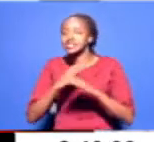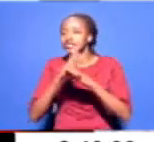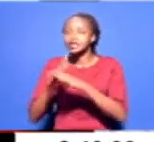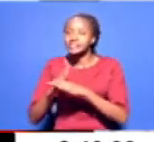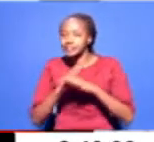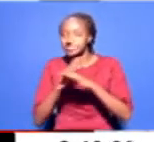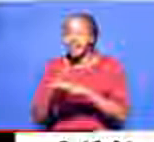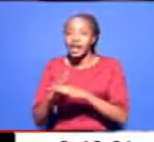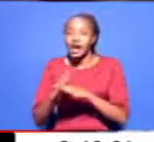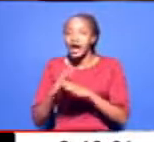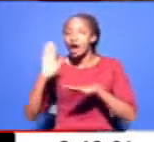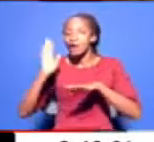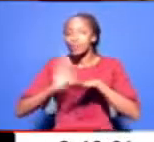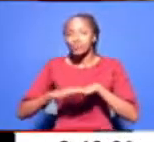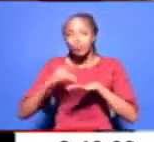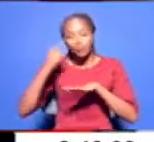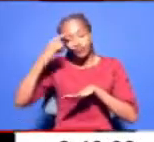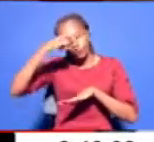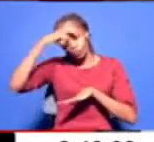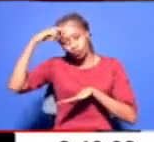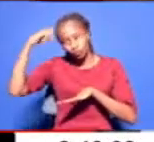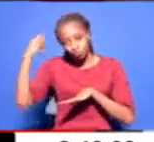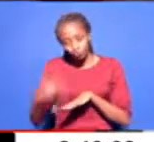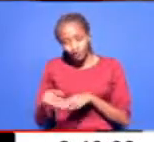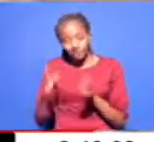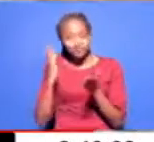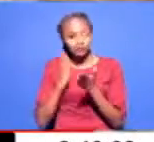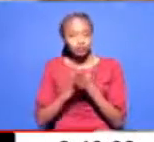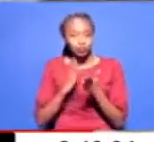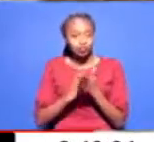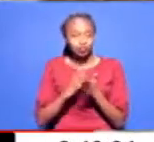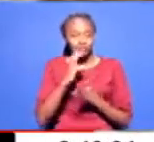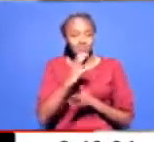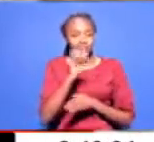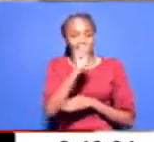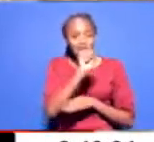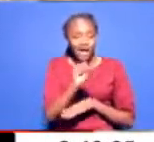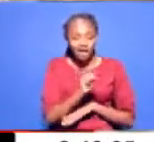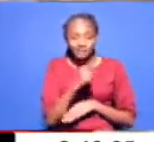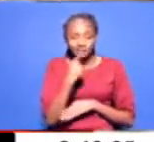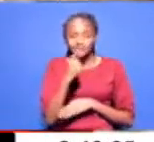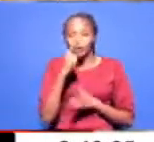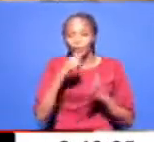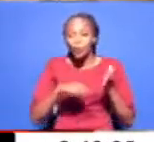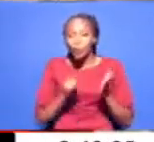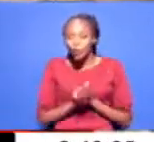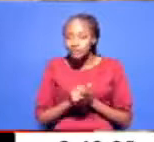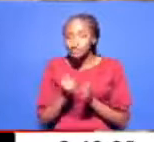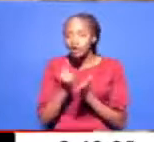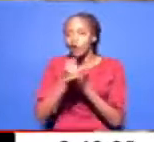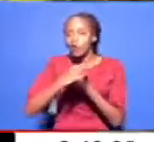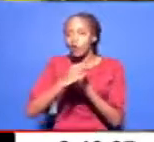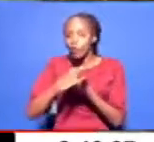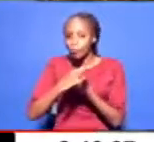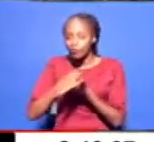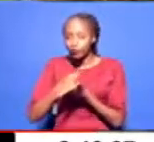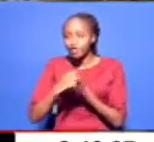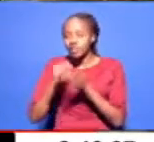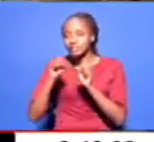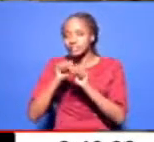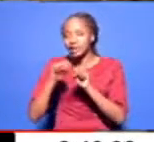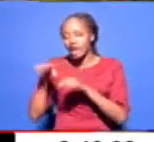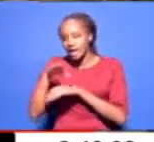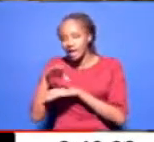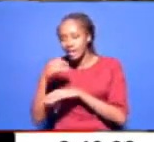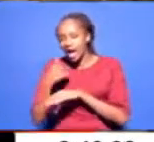of his toil. The CS blamed the challenges experienced in the coffee sector to mismanagement and corruption, with cartels